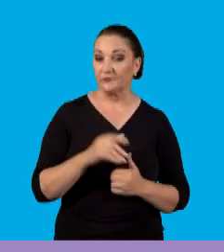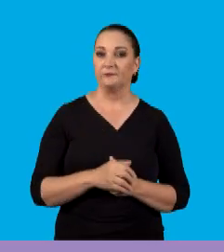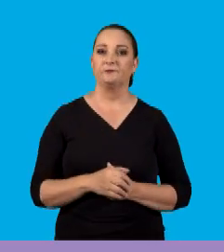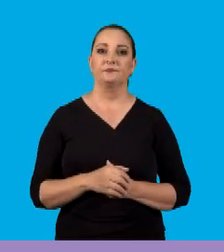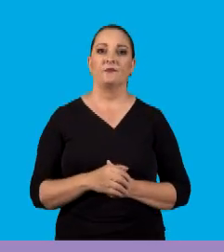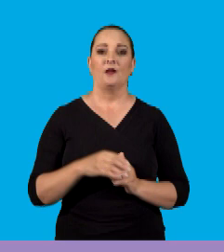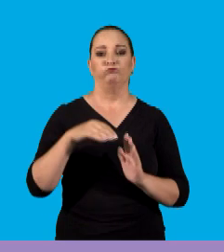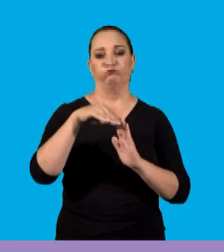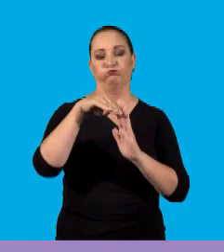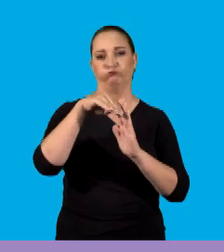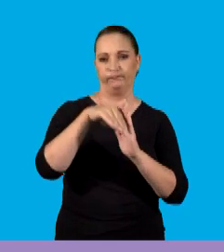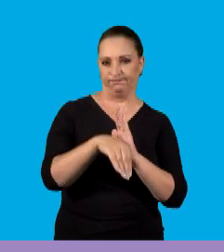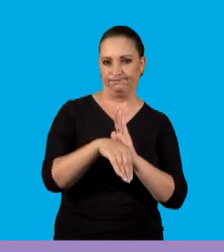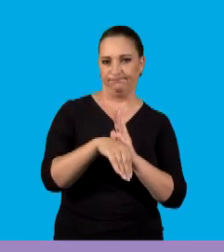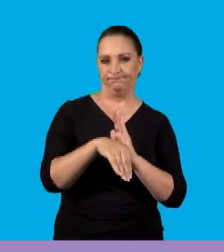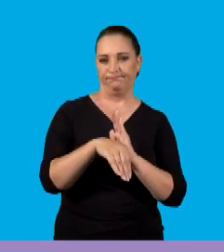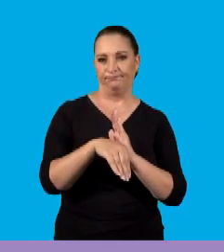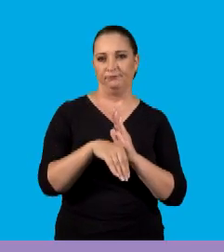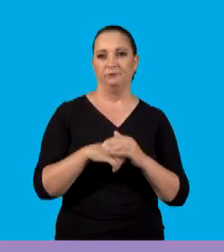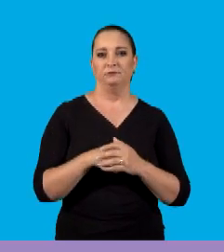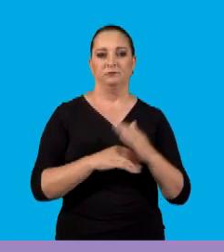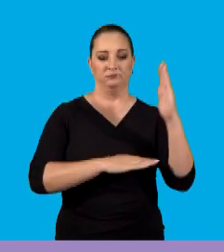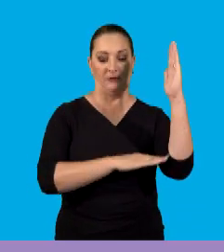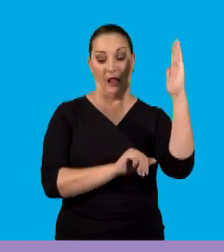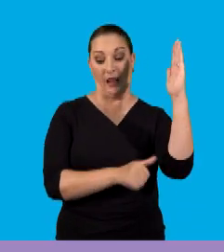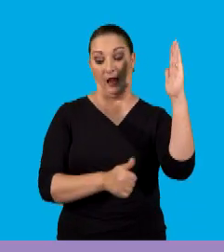down. So we are increasing in our horizontal